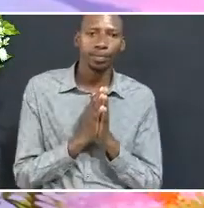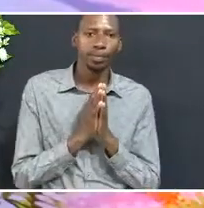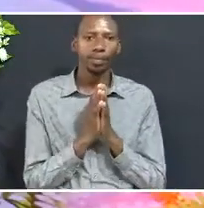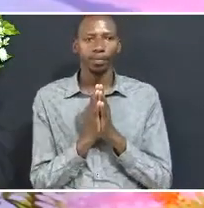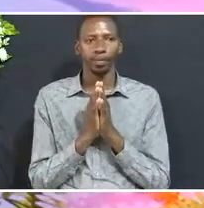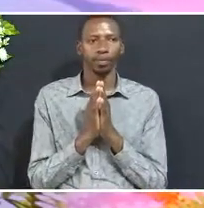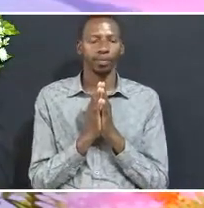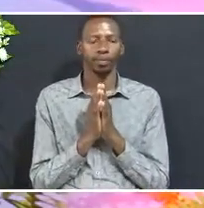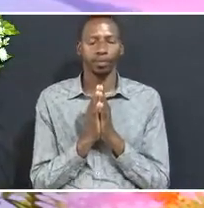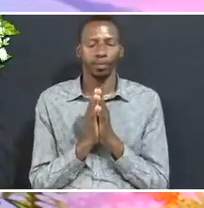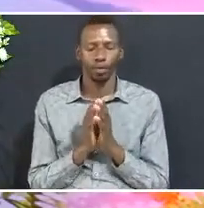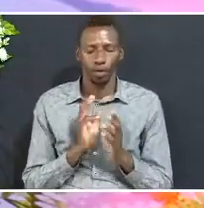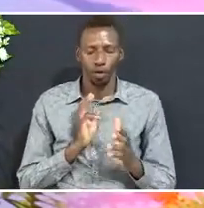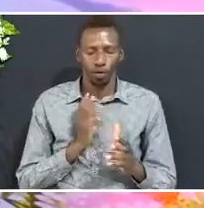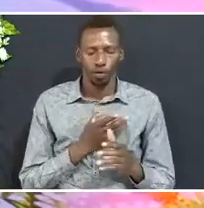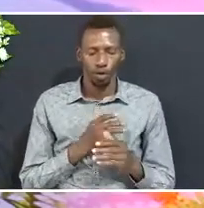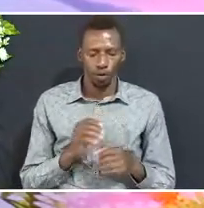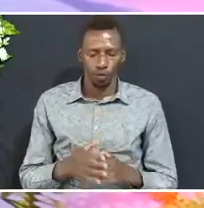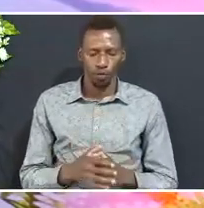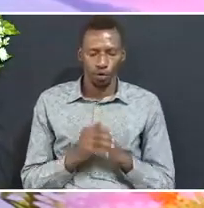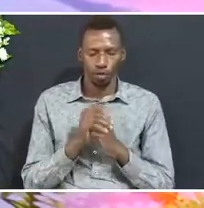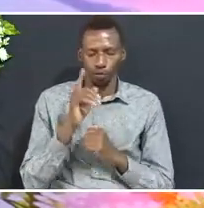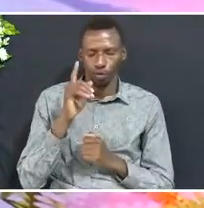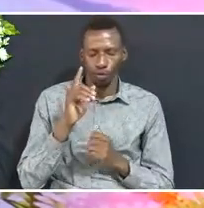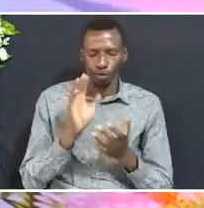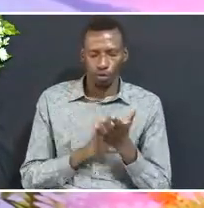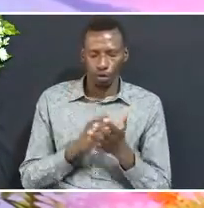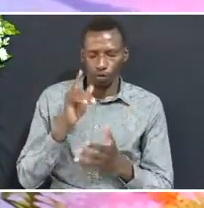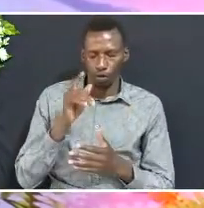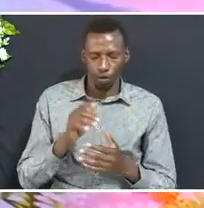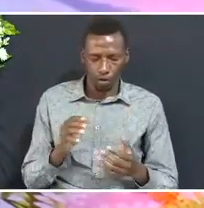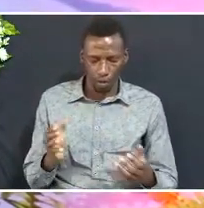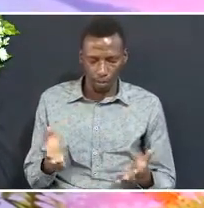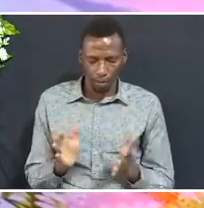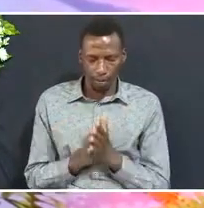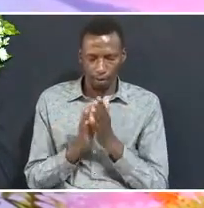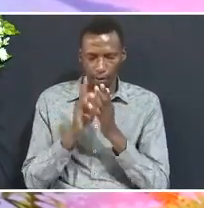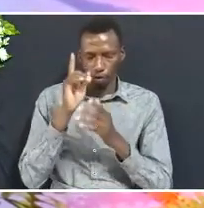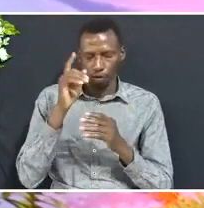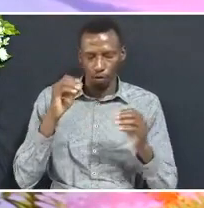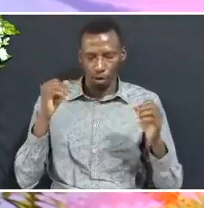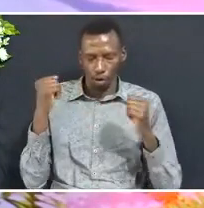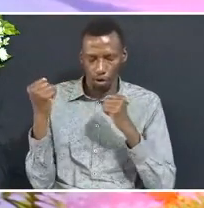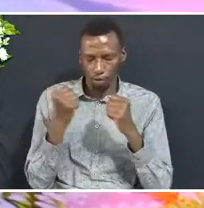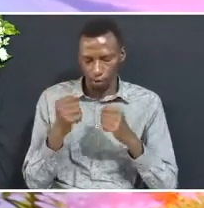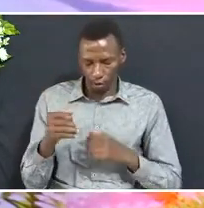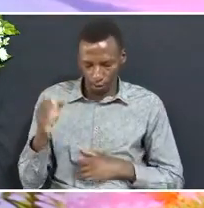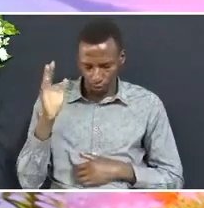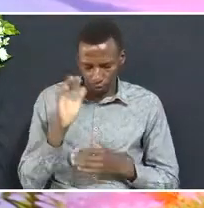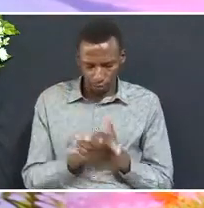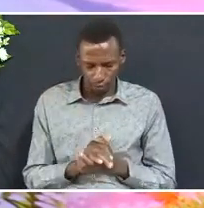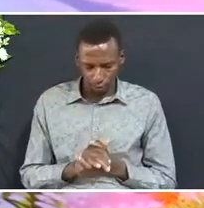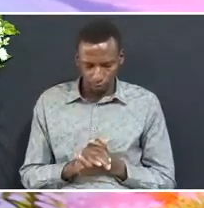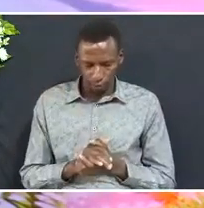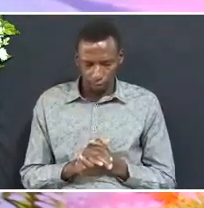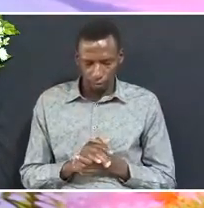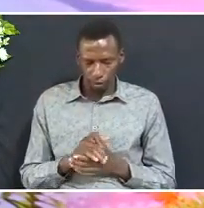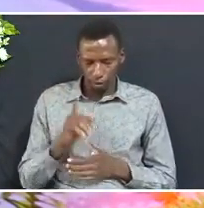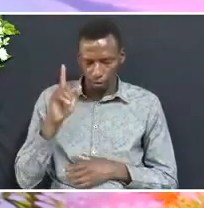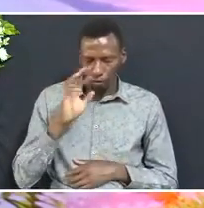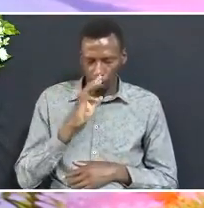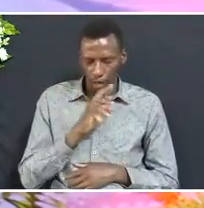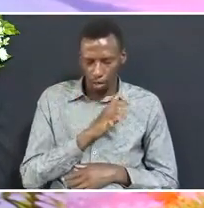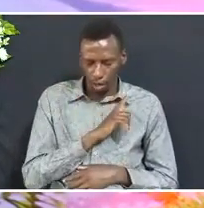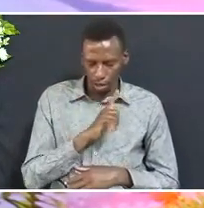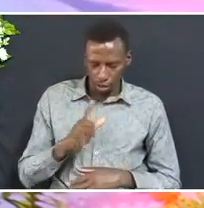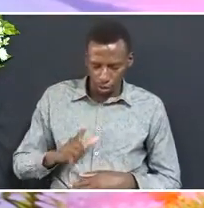We worship you, we glorify you, we magnify you, Almighty God. You are Lord and King of